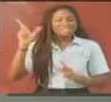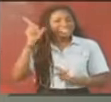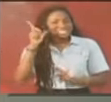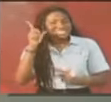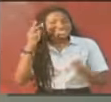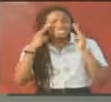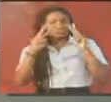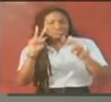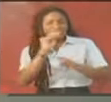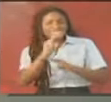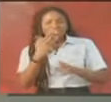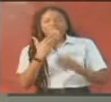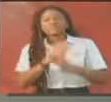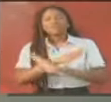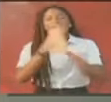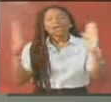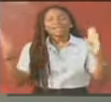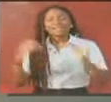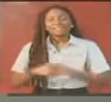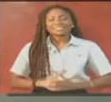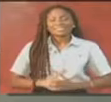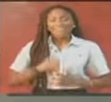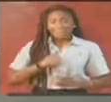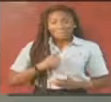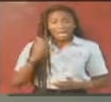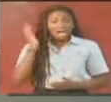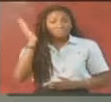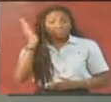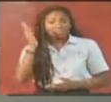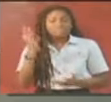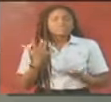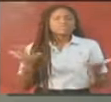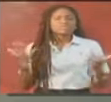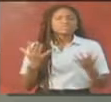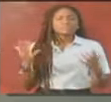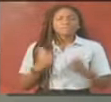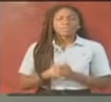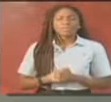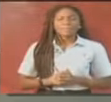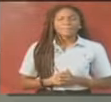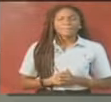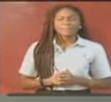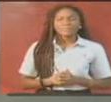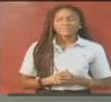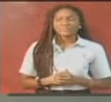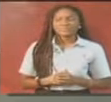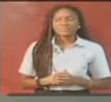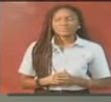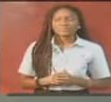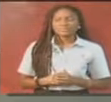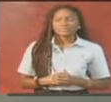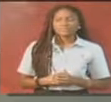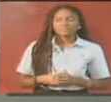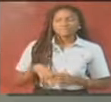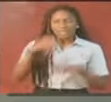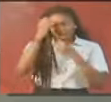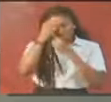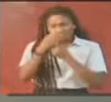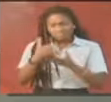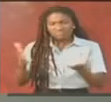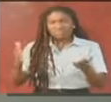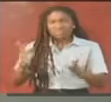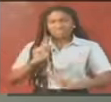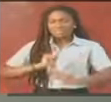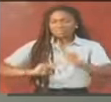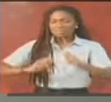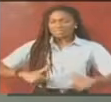morning. Today, I will be presenting our GIS presentation for today.